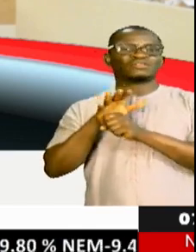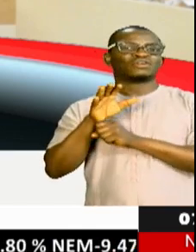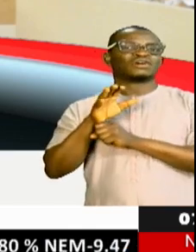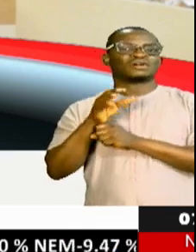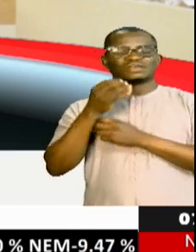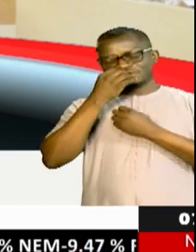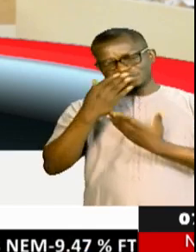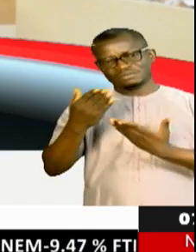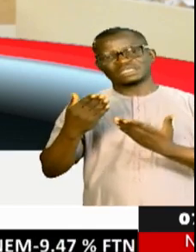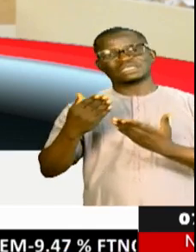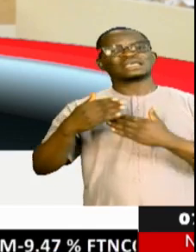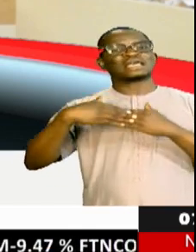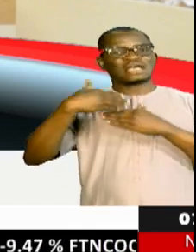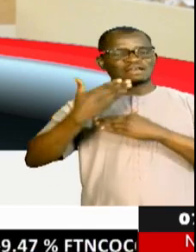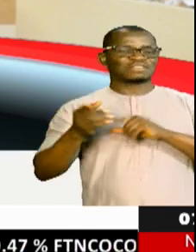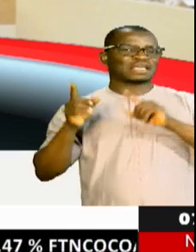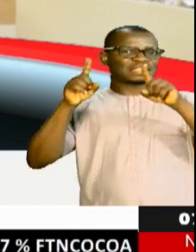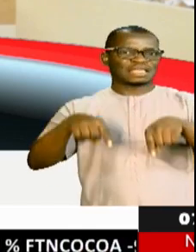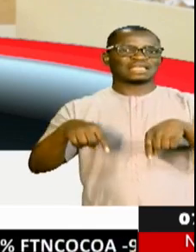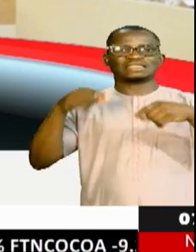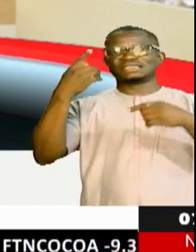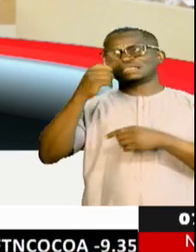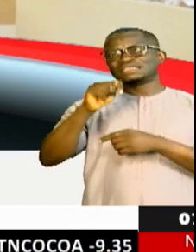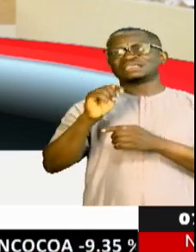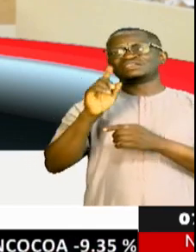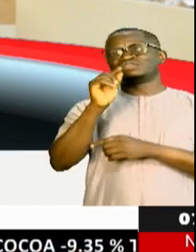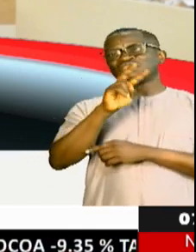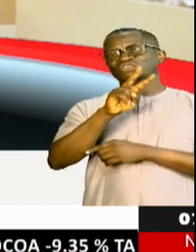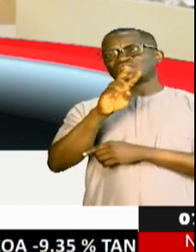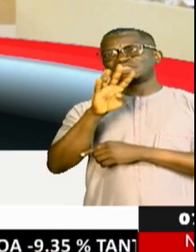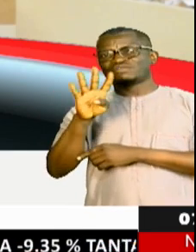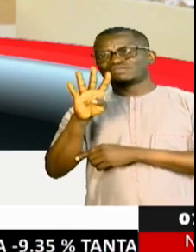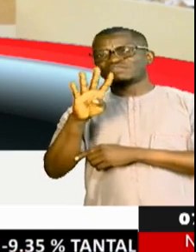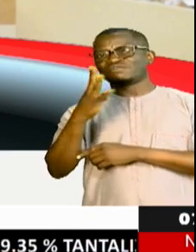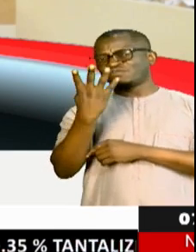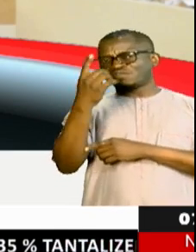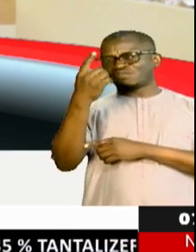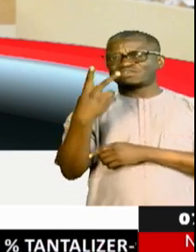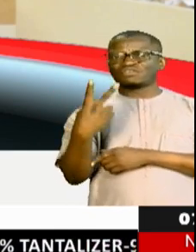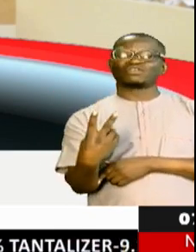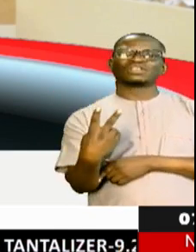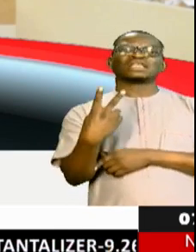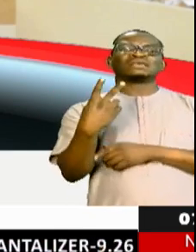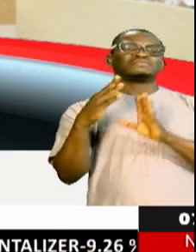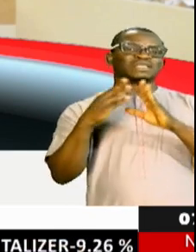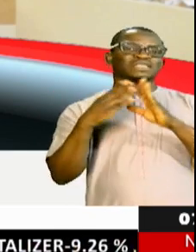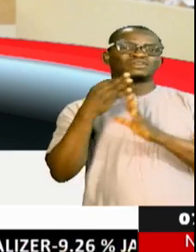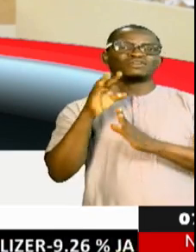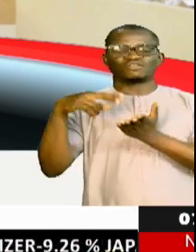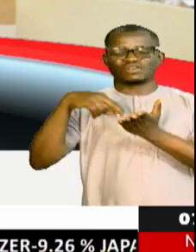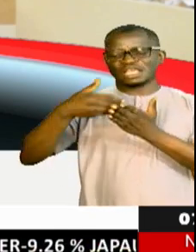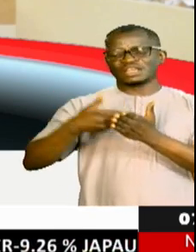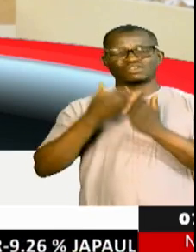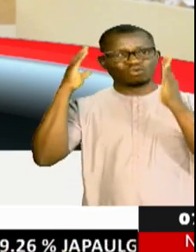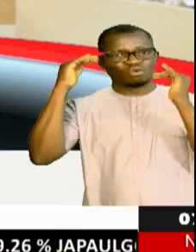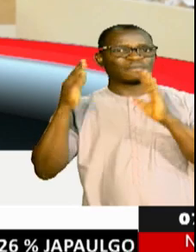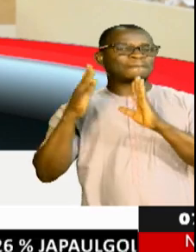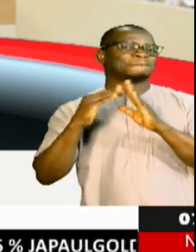this after attending the 2024 fourth quarterly meeting of Renewed Hope